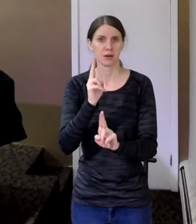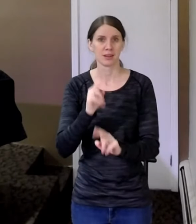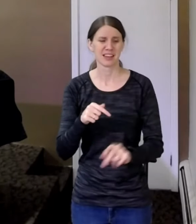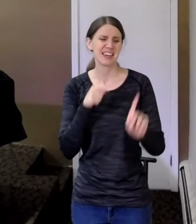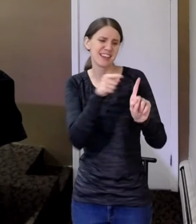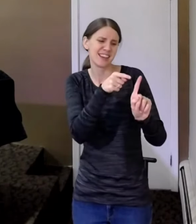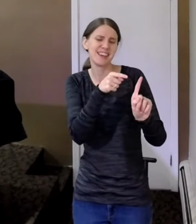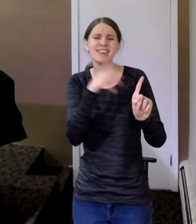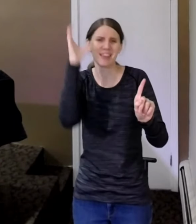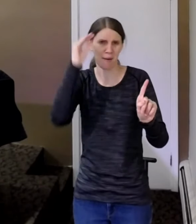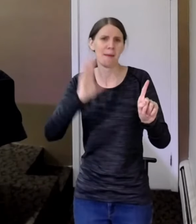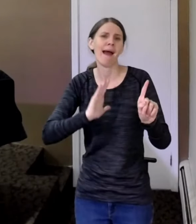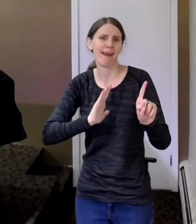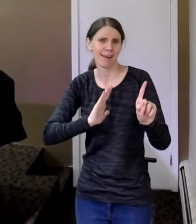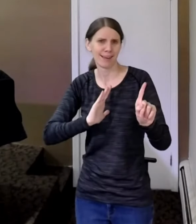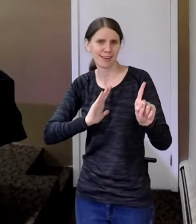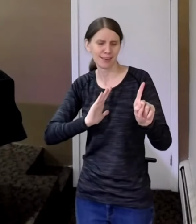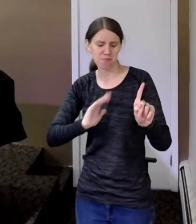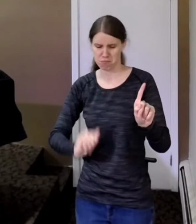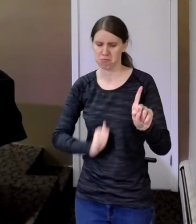the guy, all right?